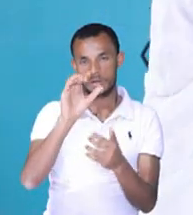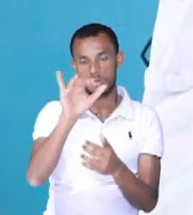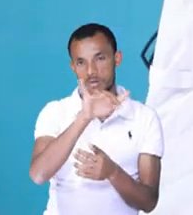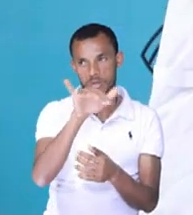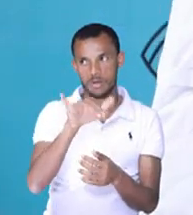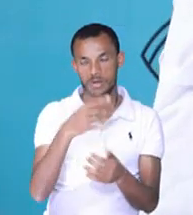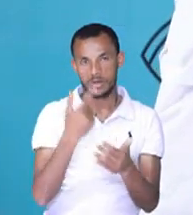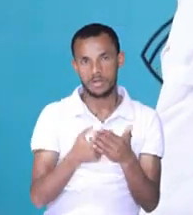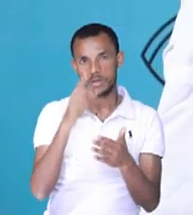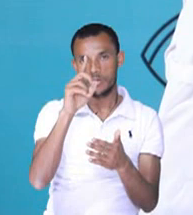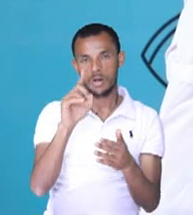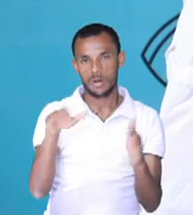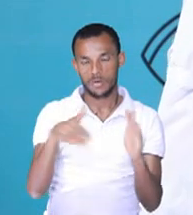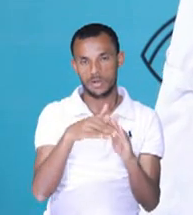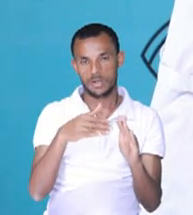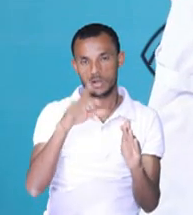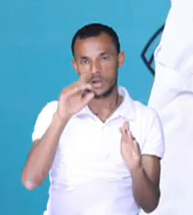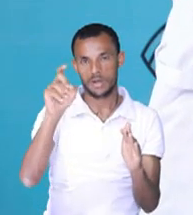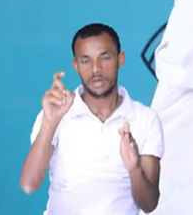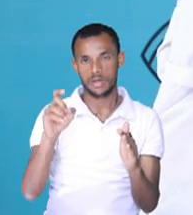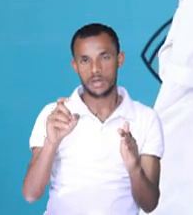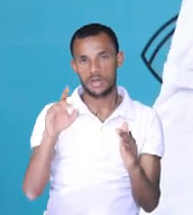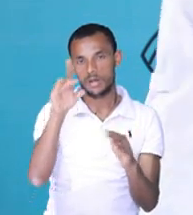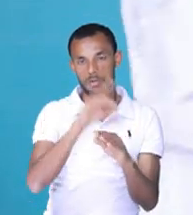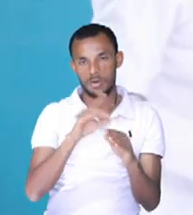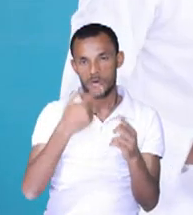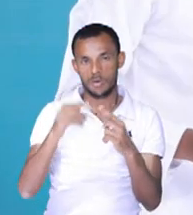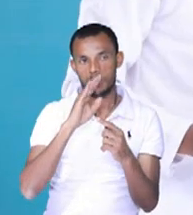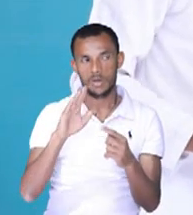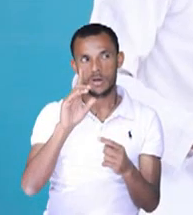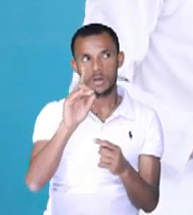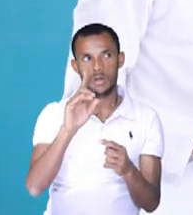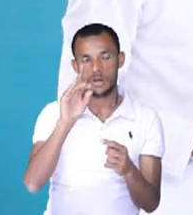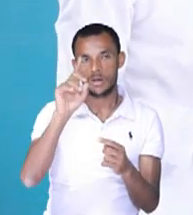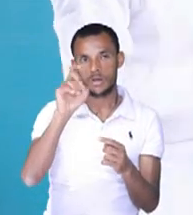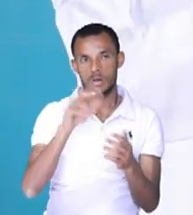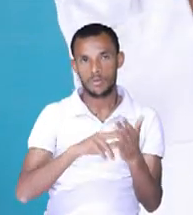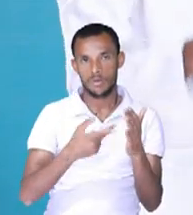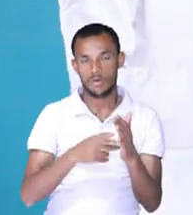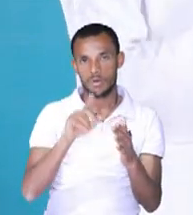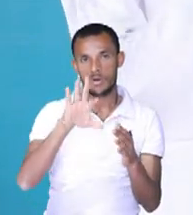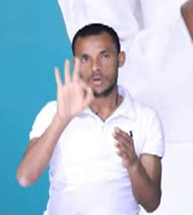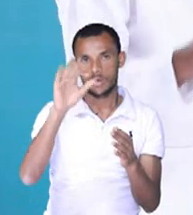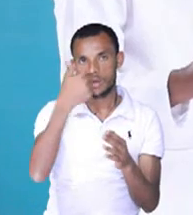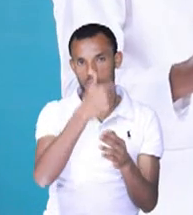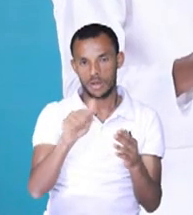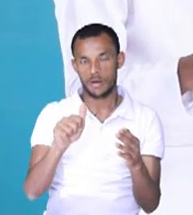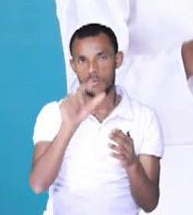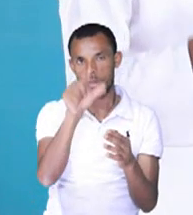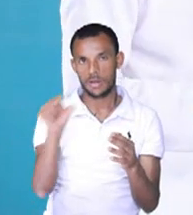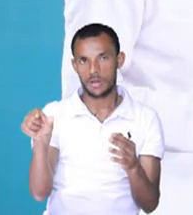same. This one will represent as dx, the denominator to be d. Dx means you have got a new